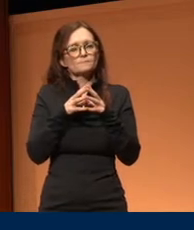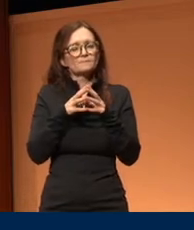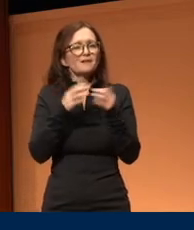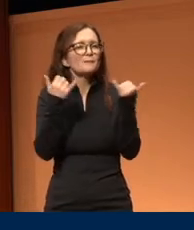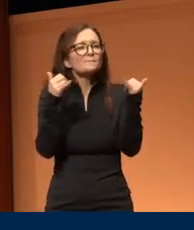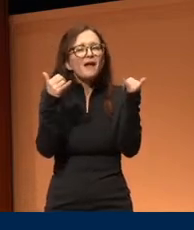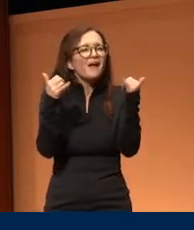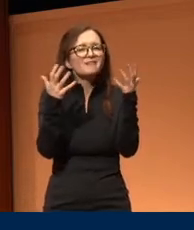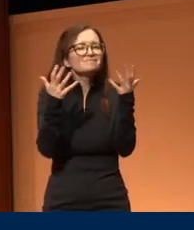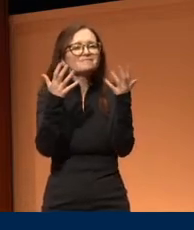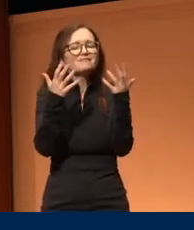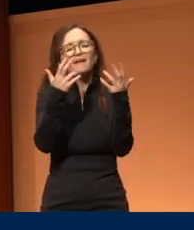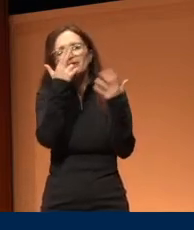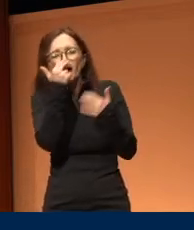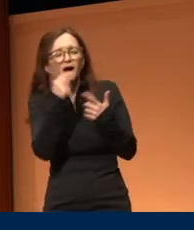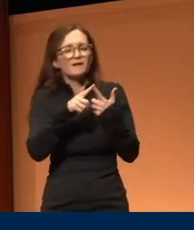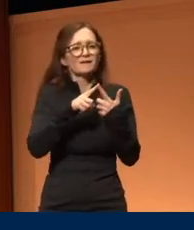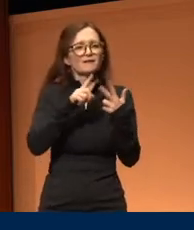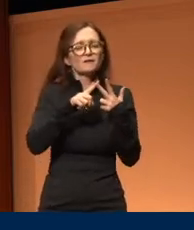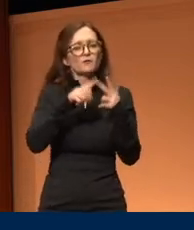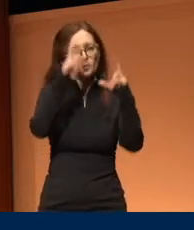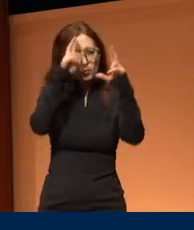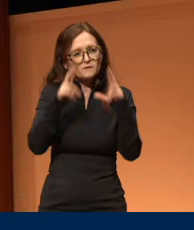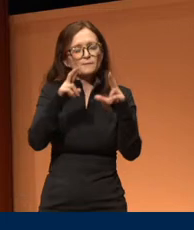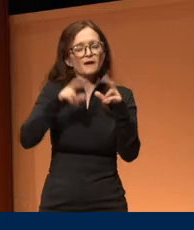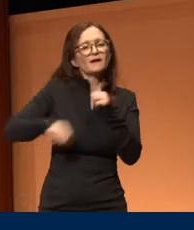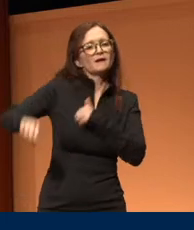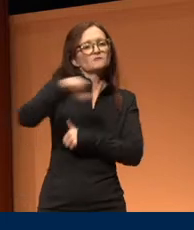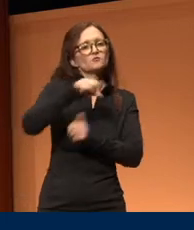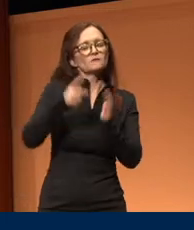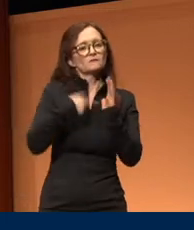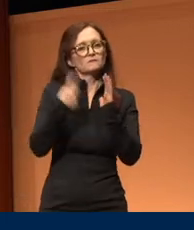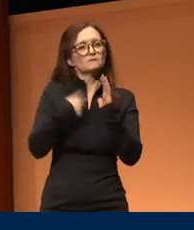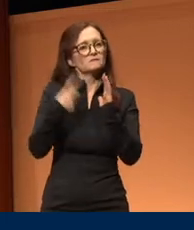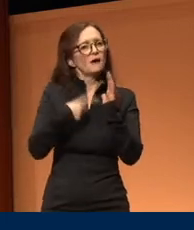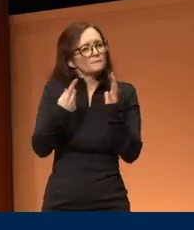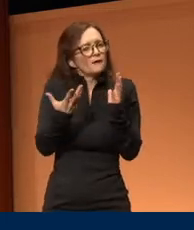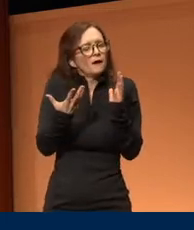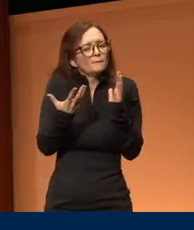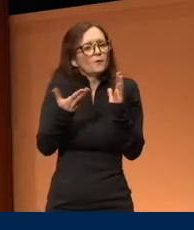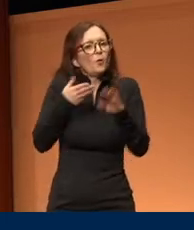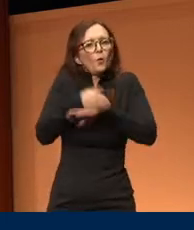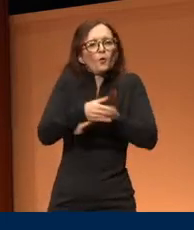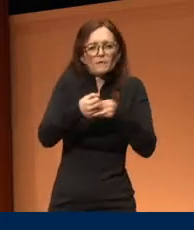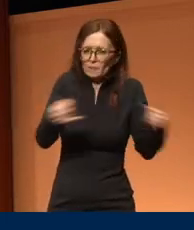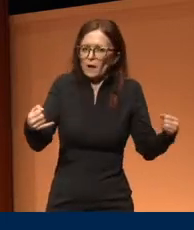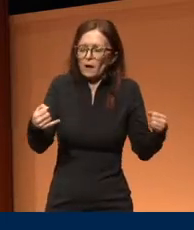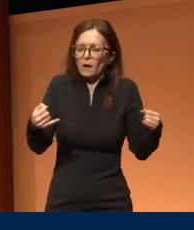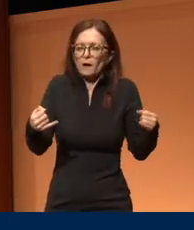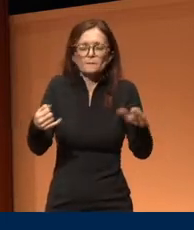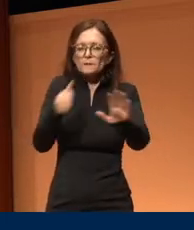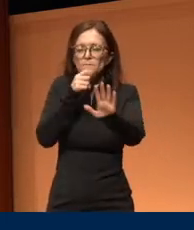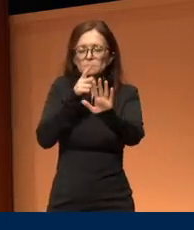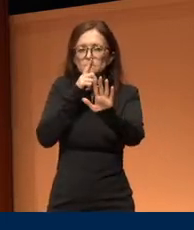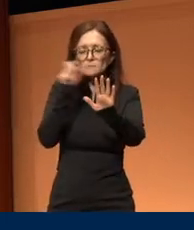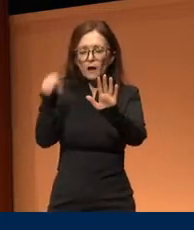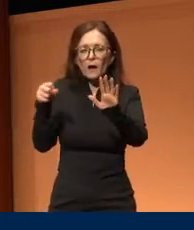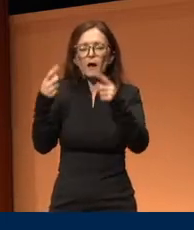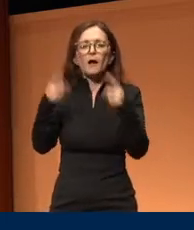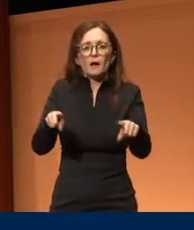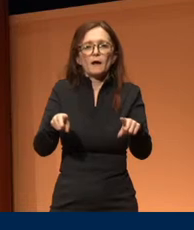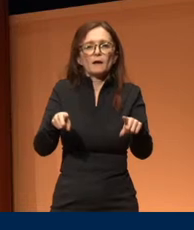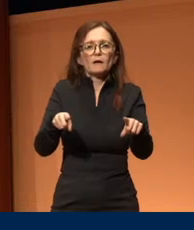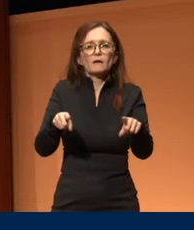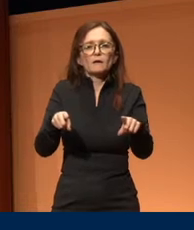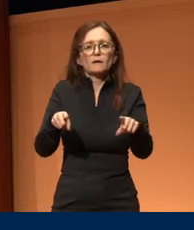playful and respectful way. And sometimes it crossed lines. I'm not saying this didn't happen. I quoted this woman